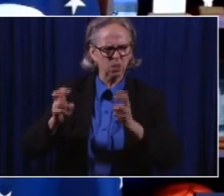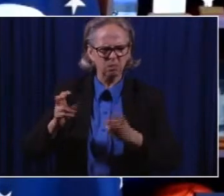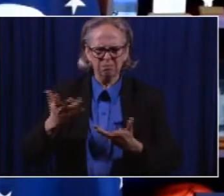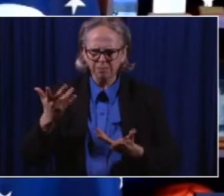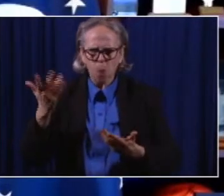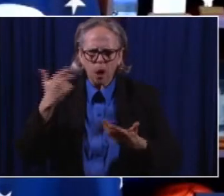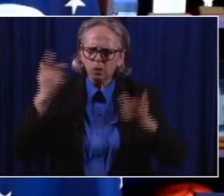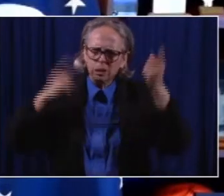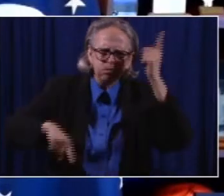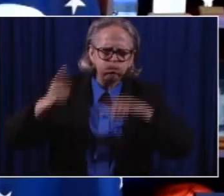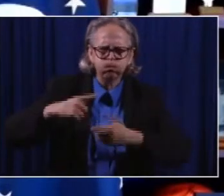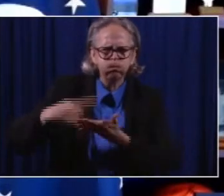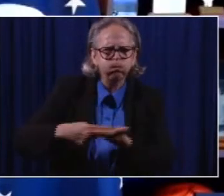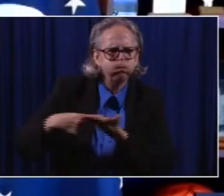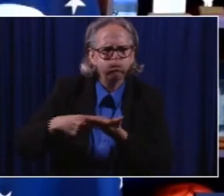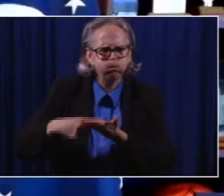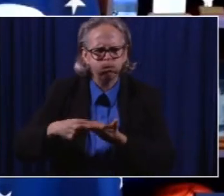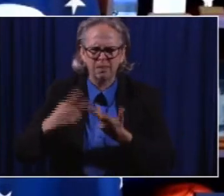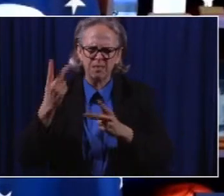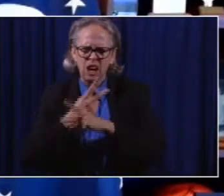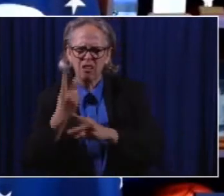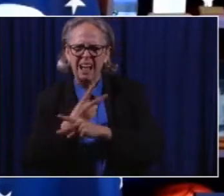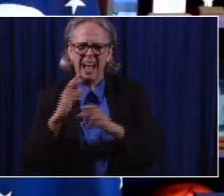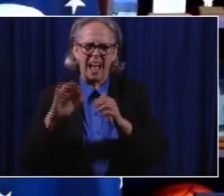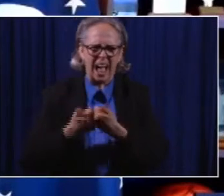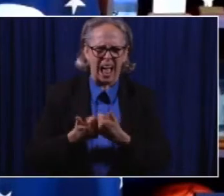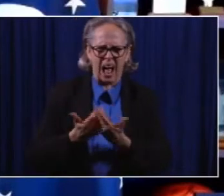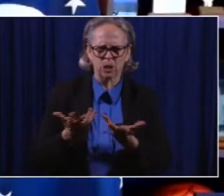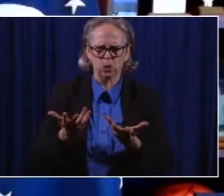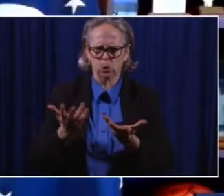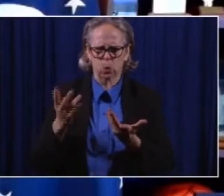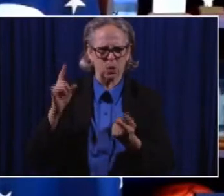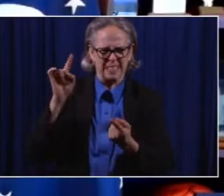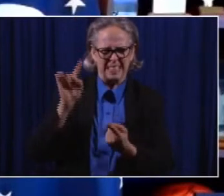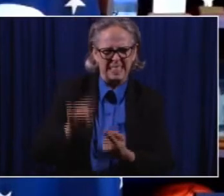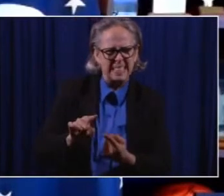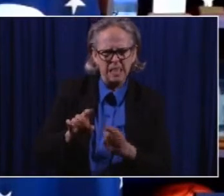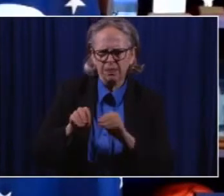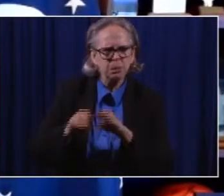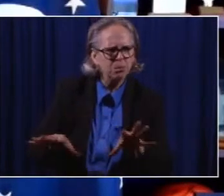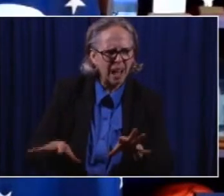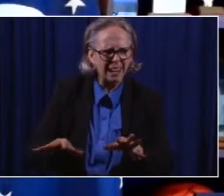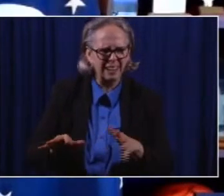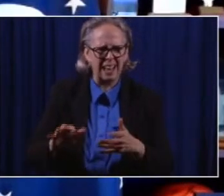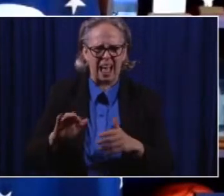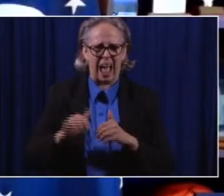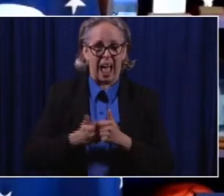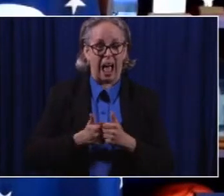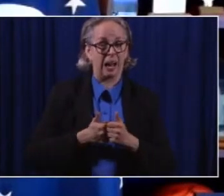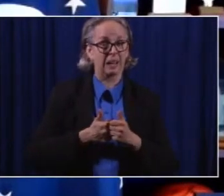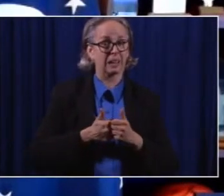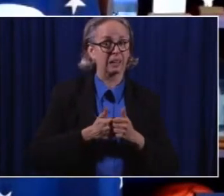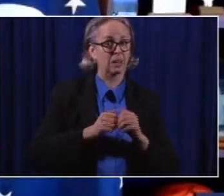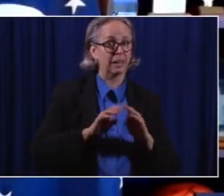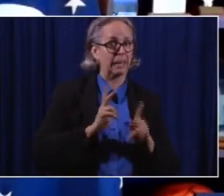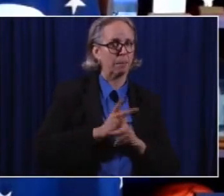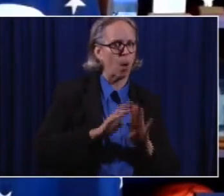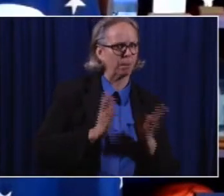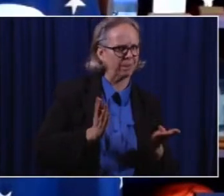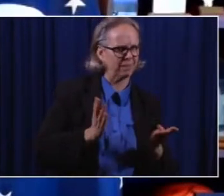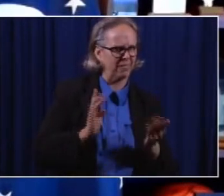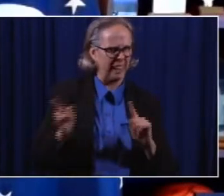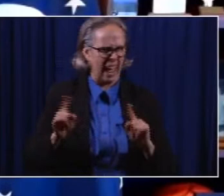that we can to reduce the spread of the virus, to just take a